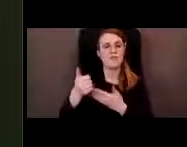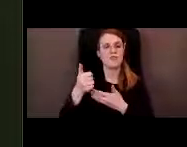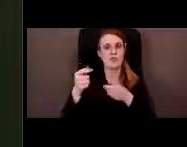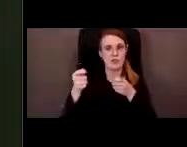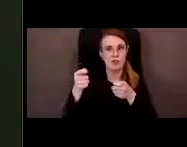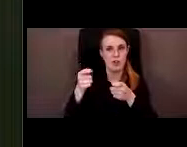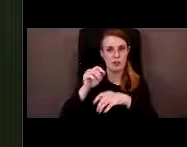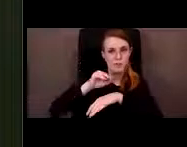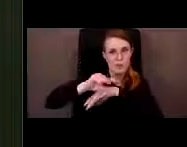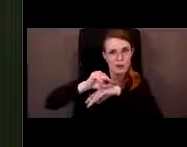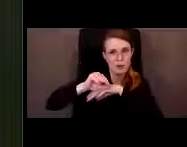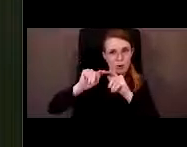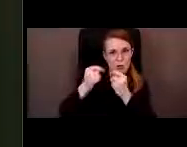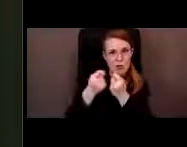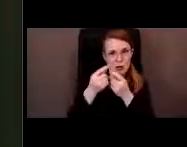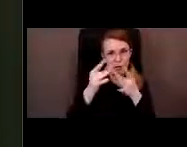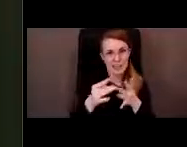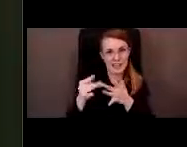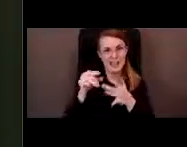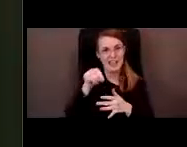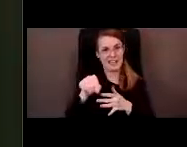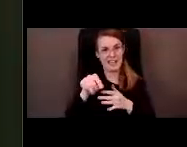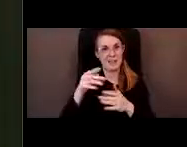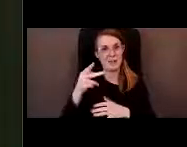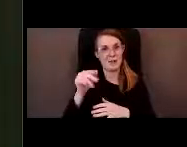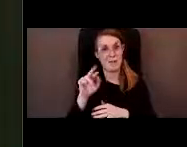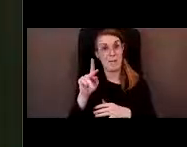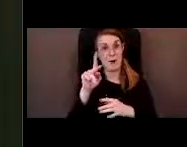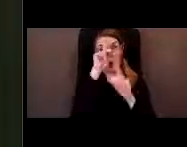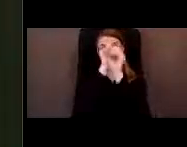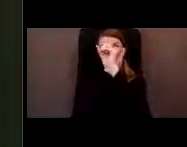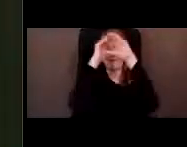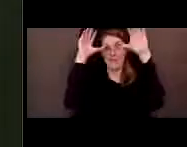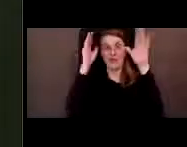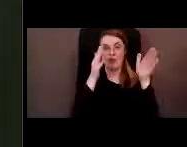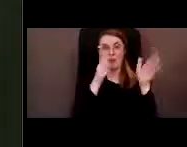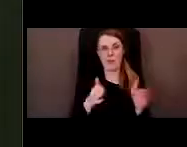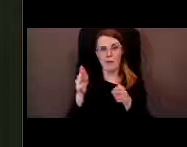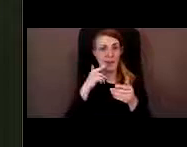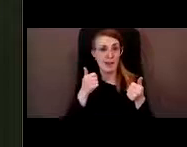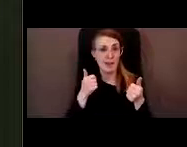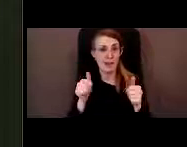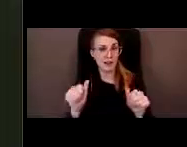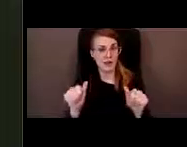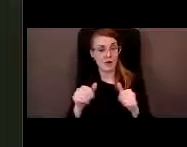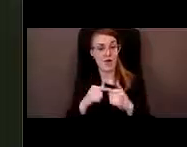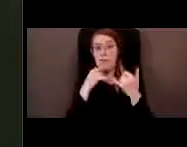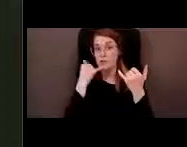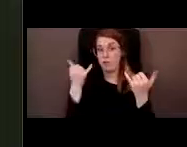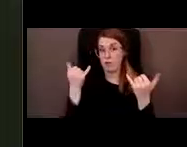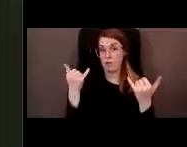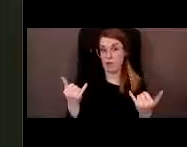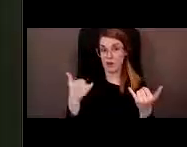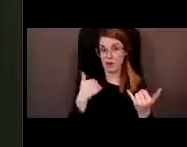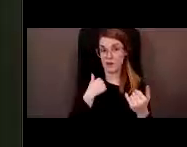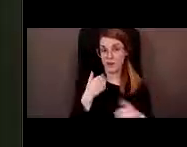team that is leading the Zilker Metropolitan Park Vision planning effort. We have tonight